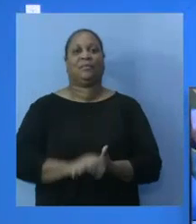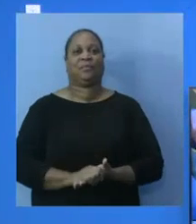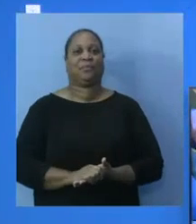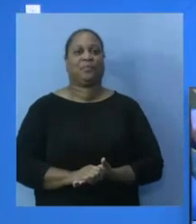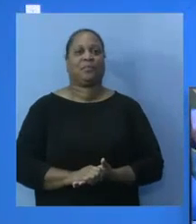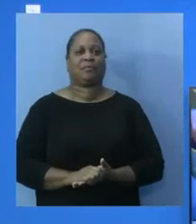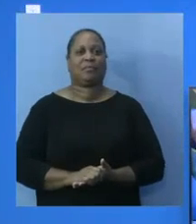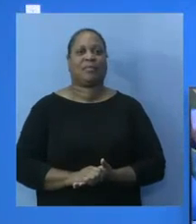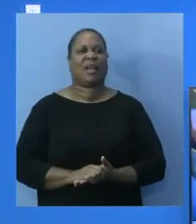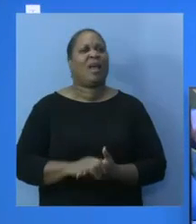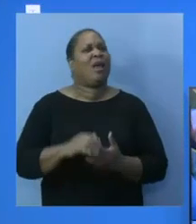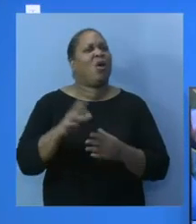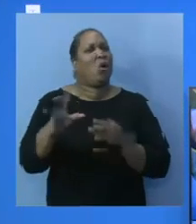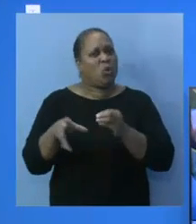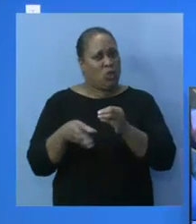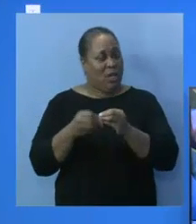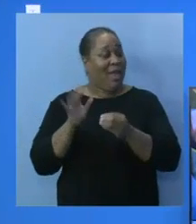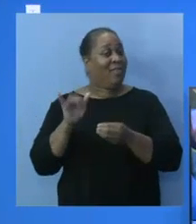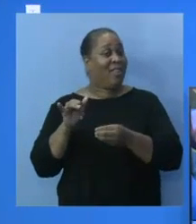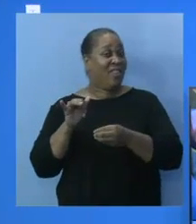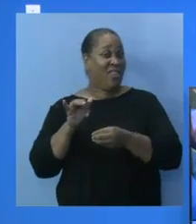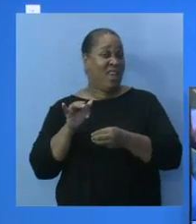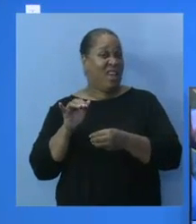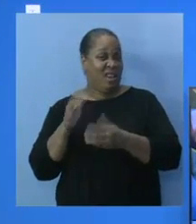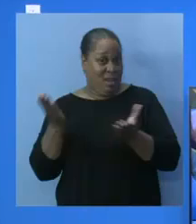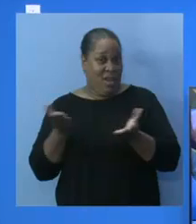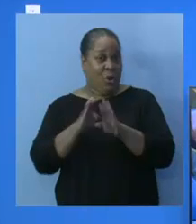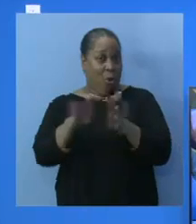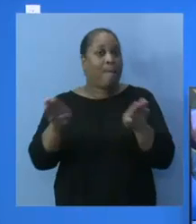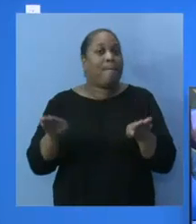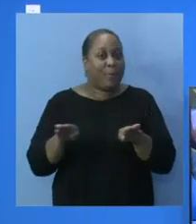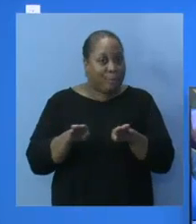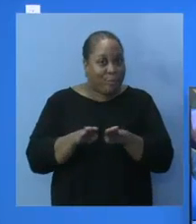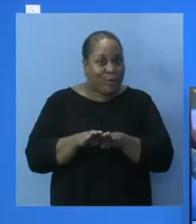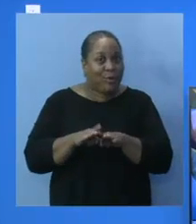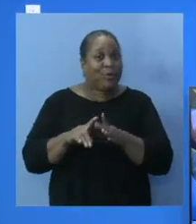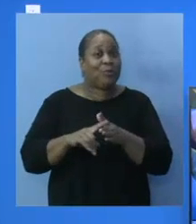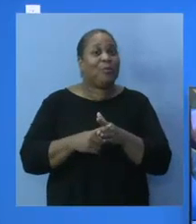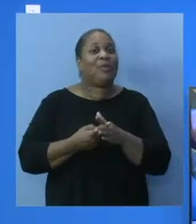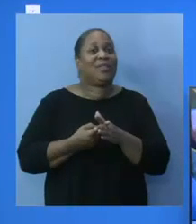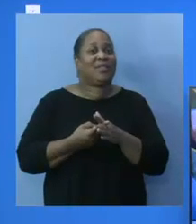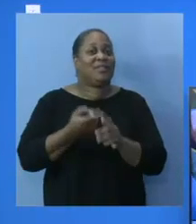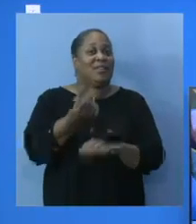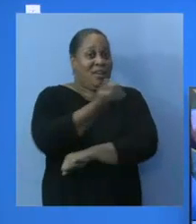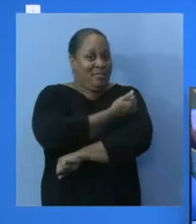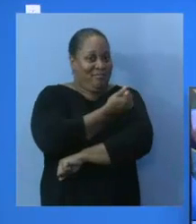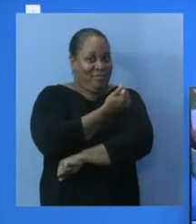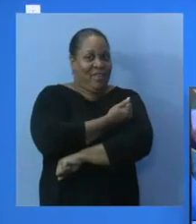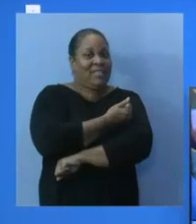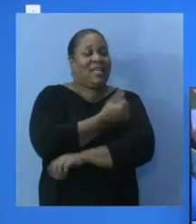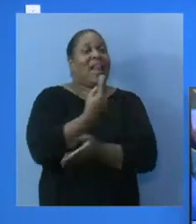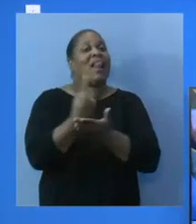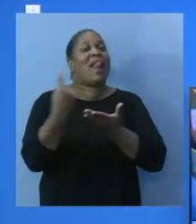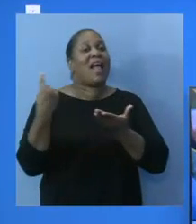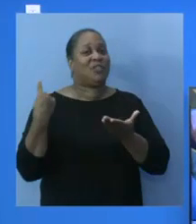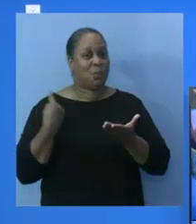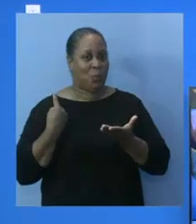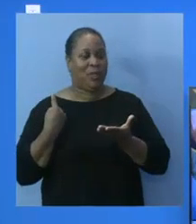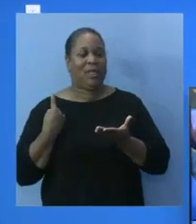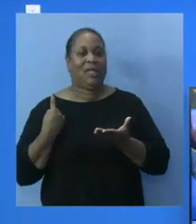Ms. Palacio, is that in Bermuda, we started administering vaccines last week. That means